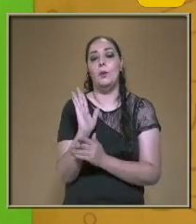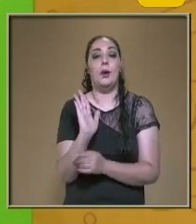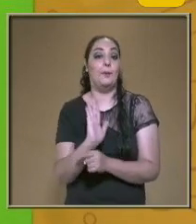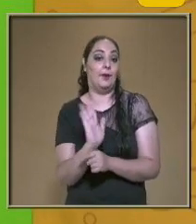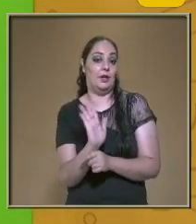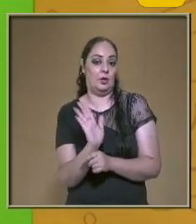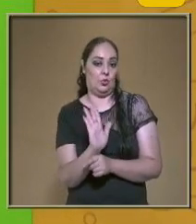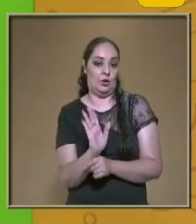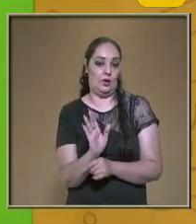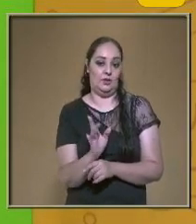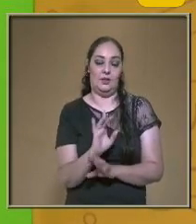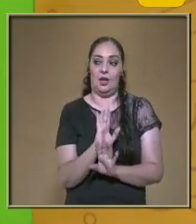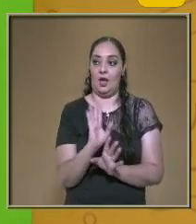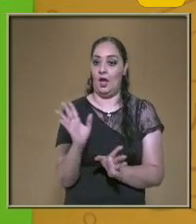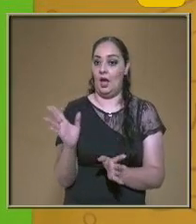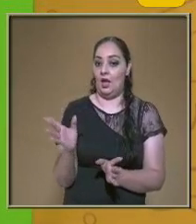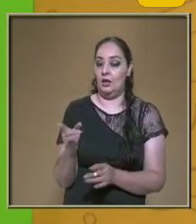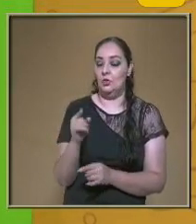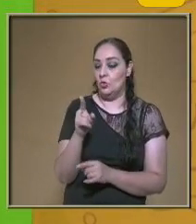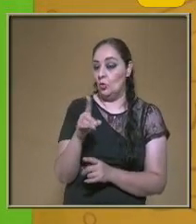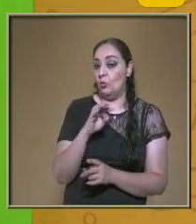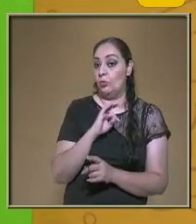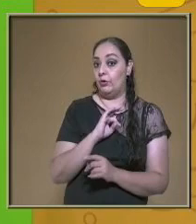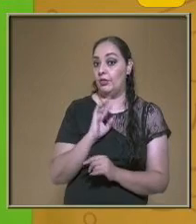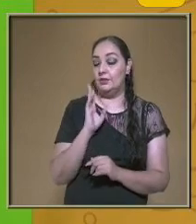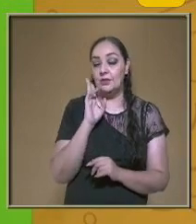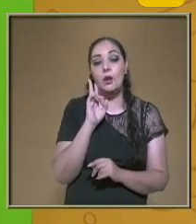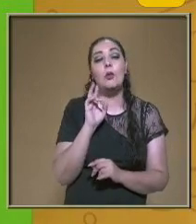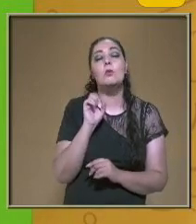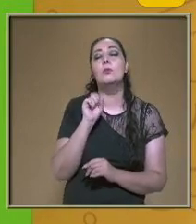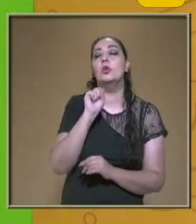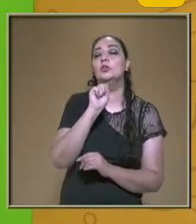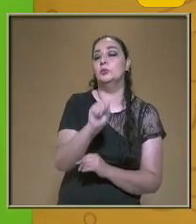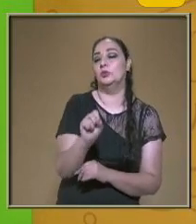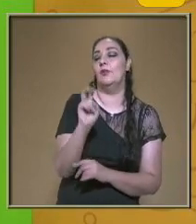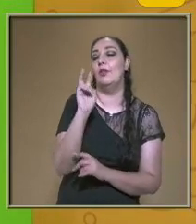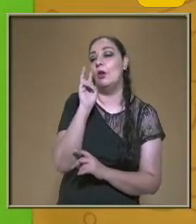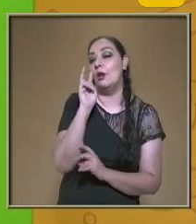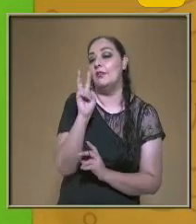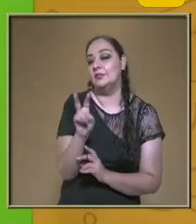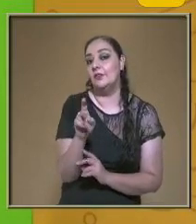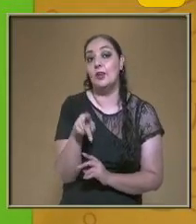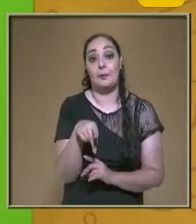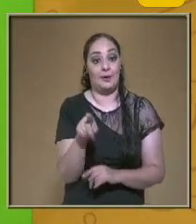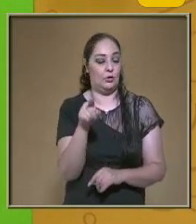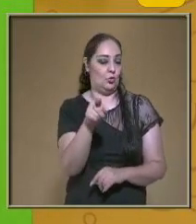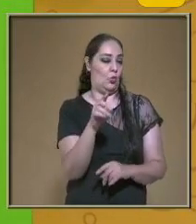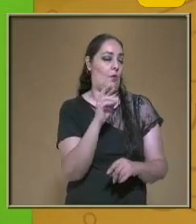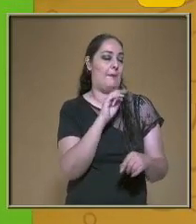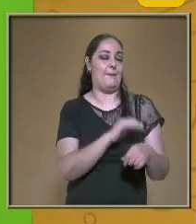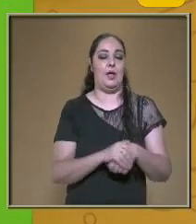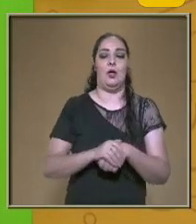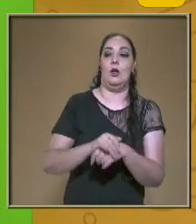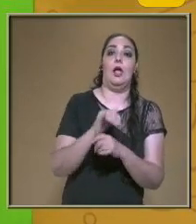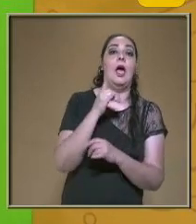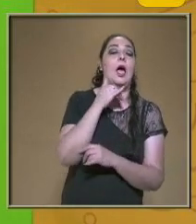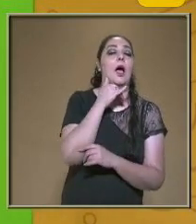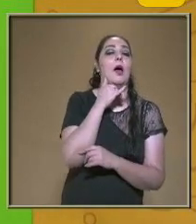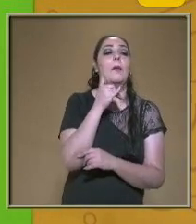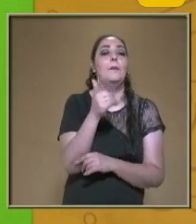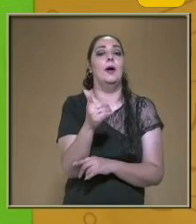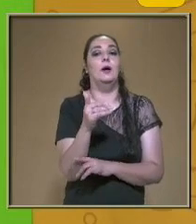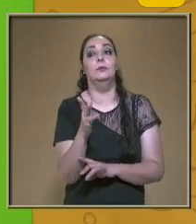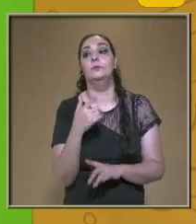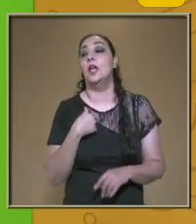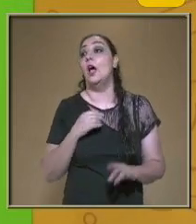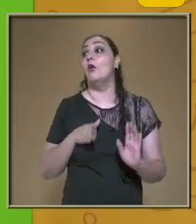gonna be watched for you the next Saturday? But then your best friend called you, hey, I went